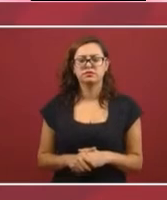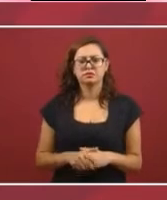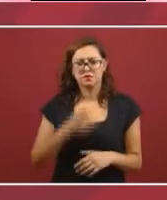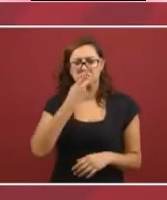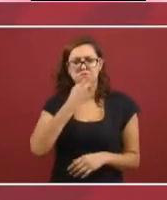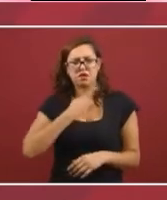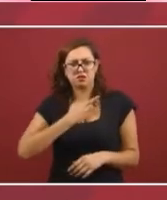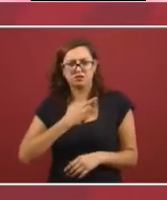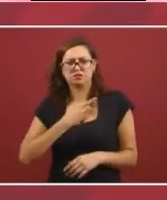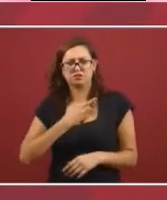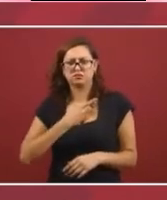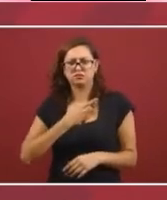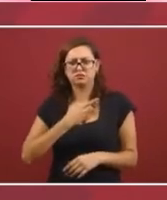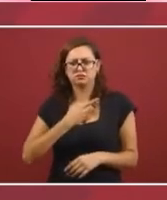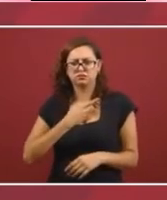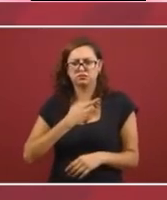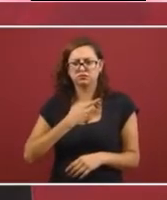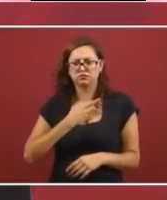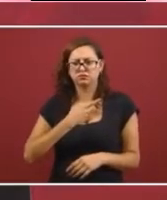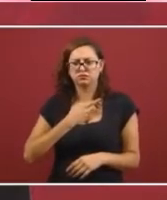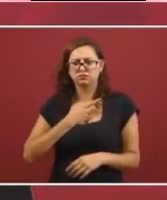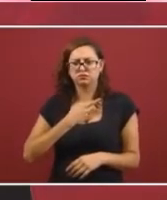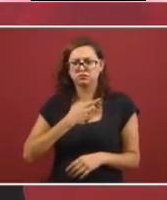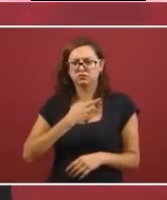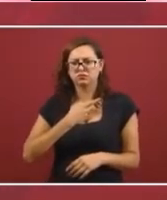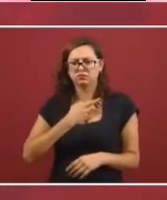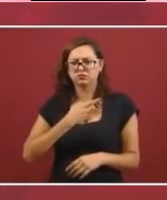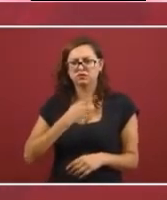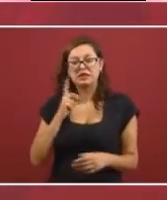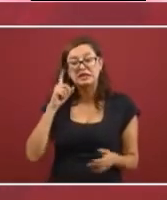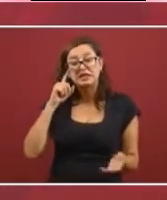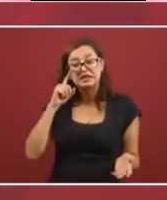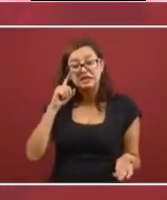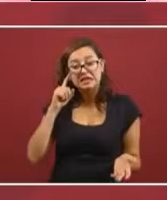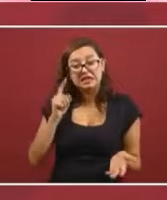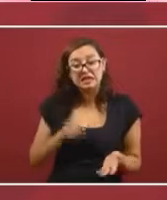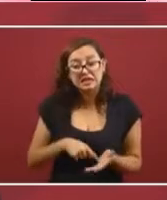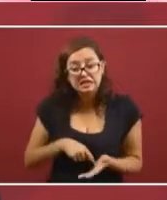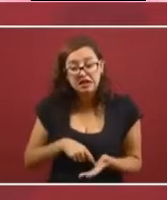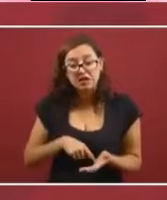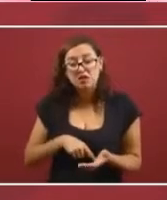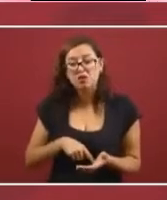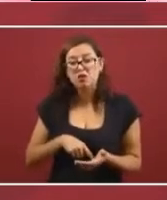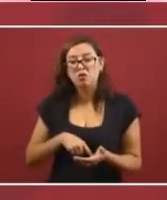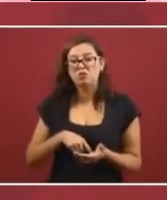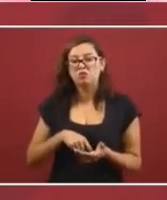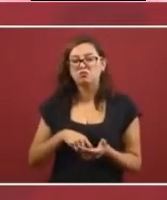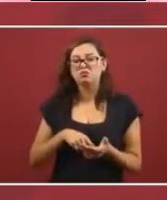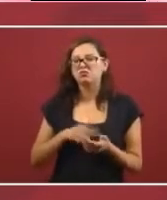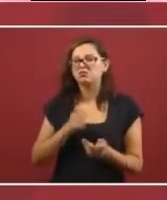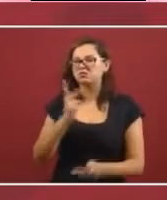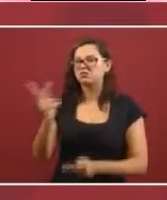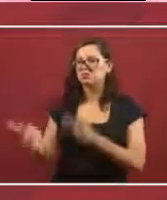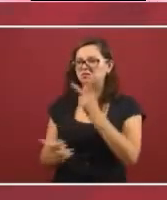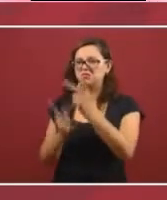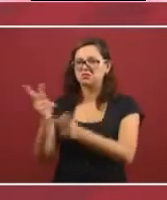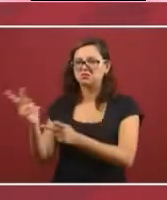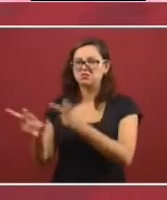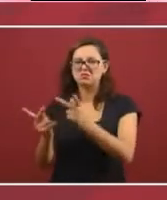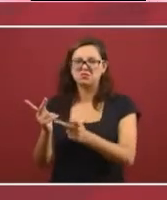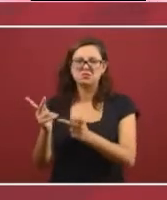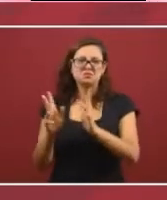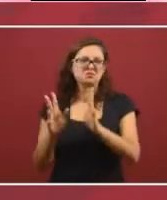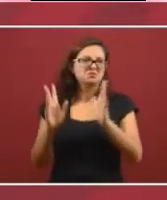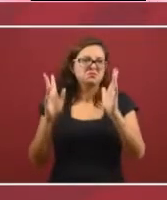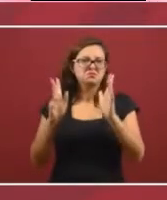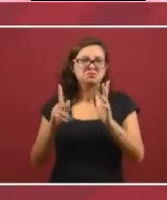And I believe that it was regarding some kind of public